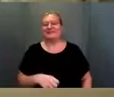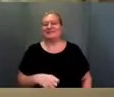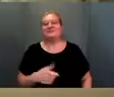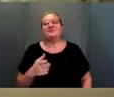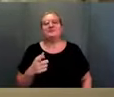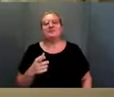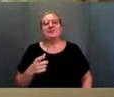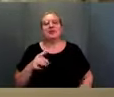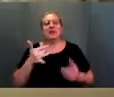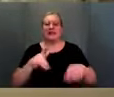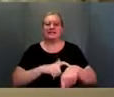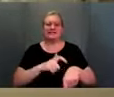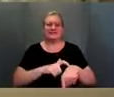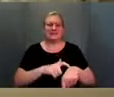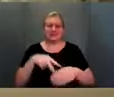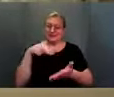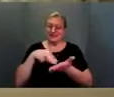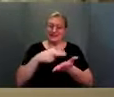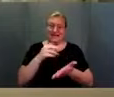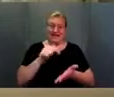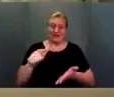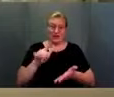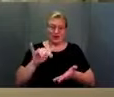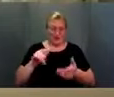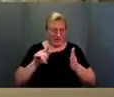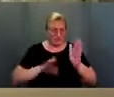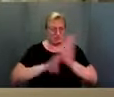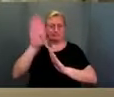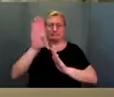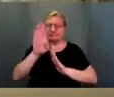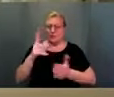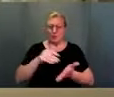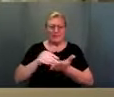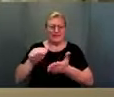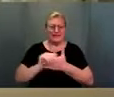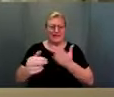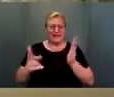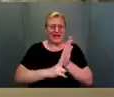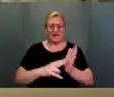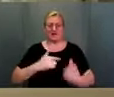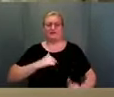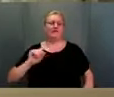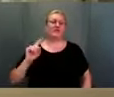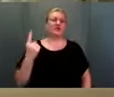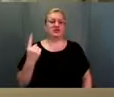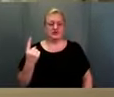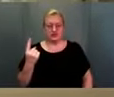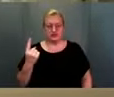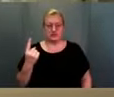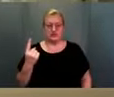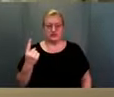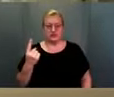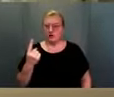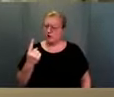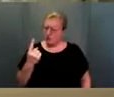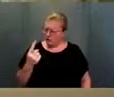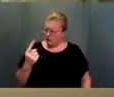At the time, no one in dancehall was getting that kind of money for their deals, so it was the first of its kind. I remember thinking to myself, hey,